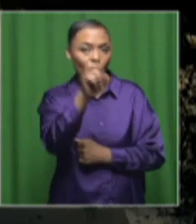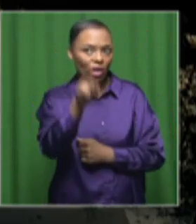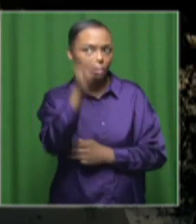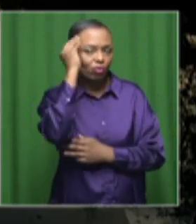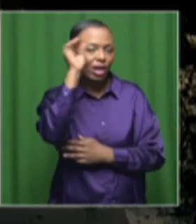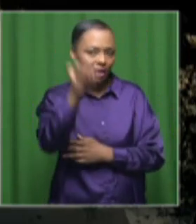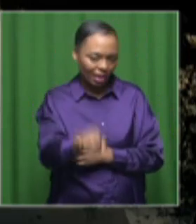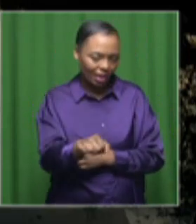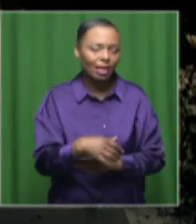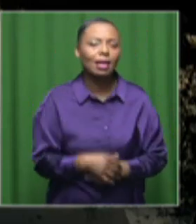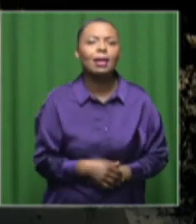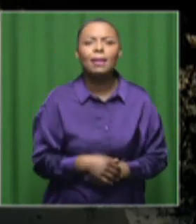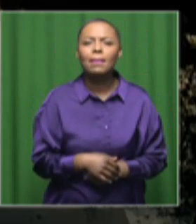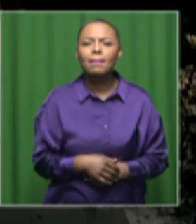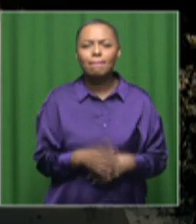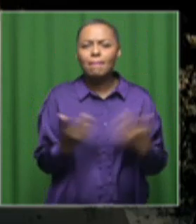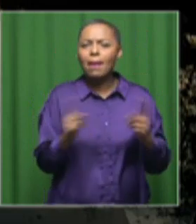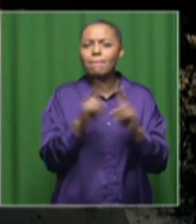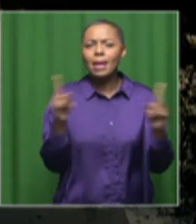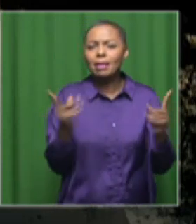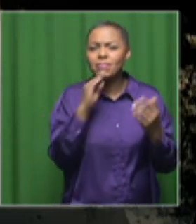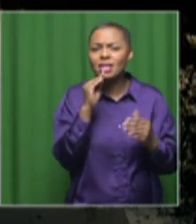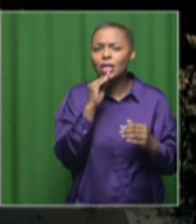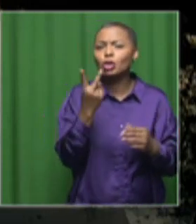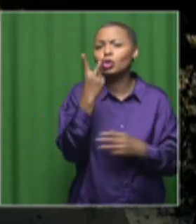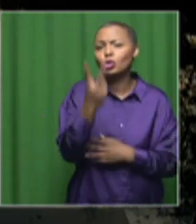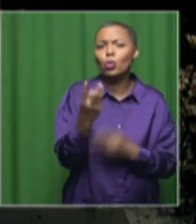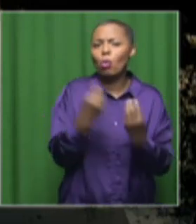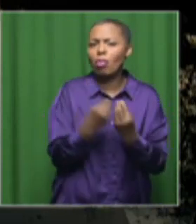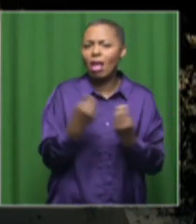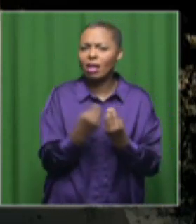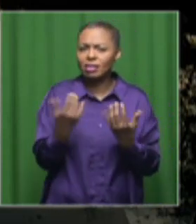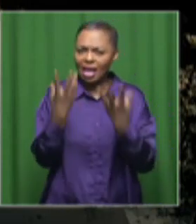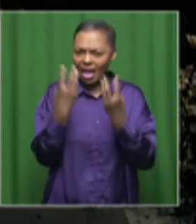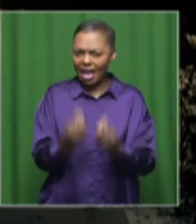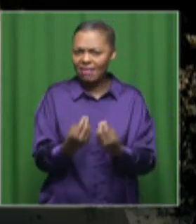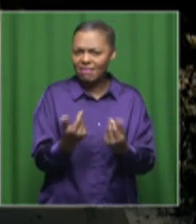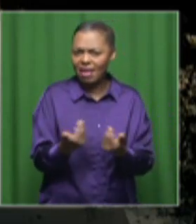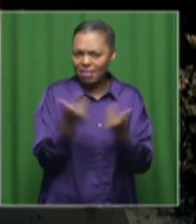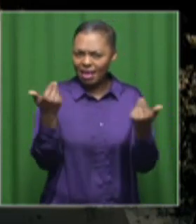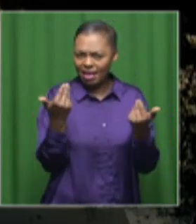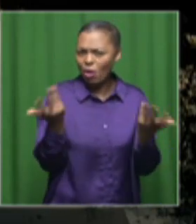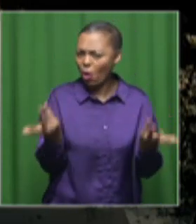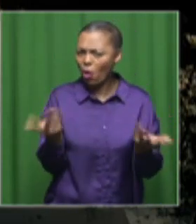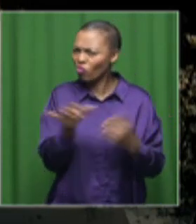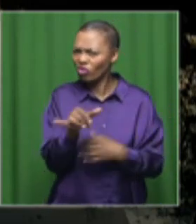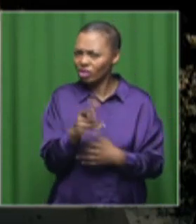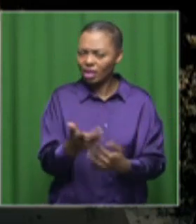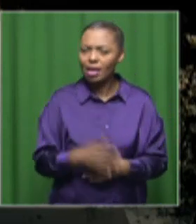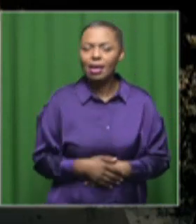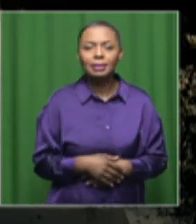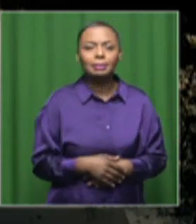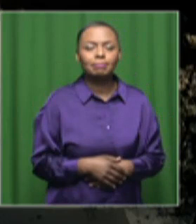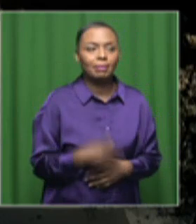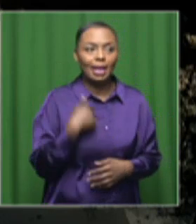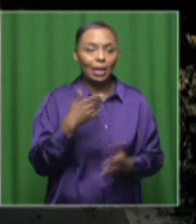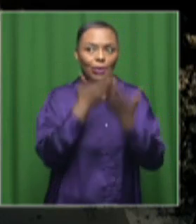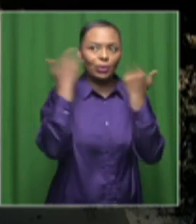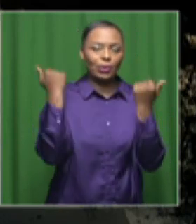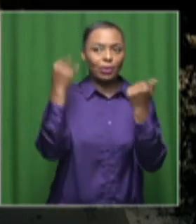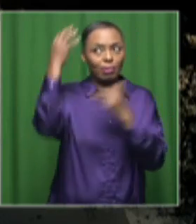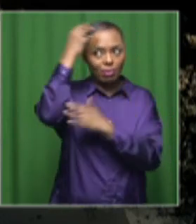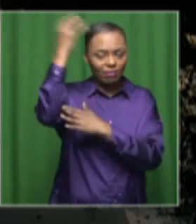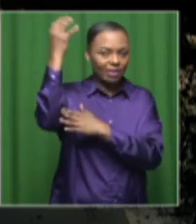but are the two mutually exclusive necessarily? I think the other issue, because I don't know about this, Professor May